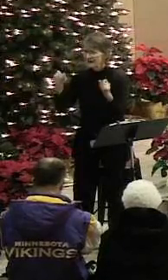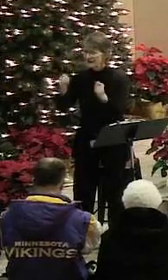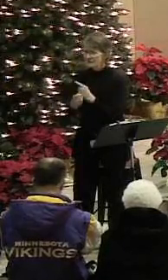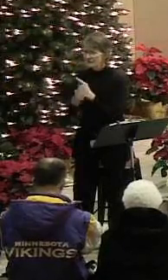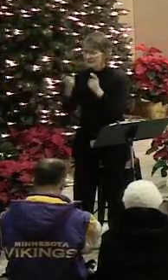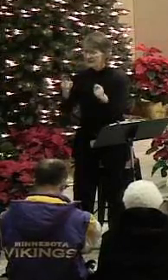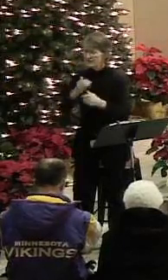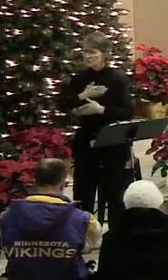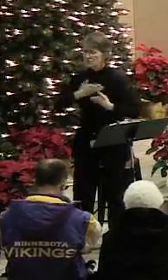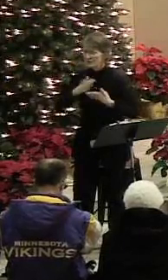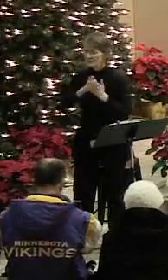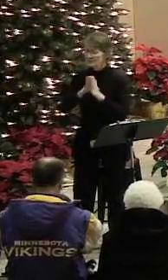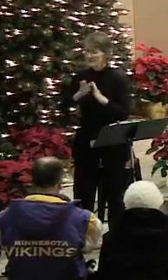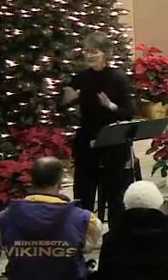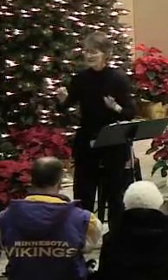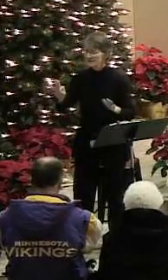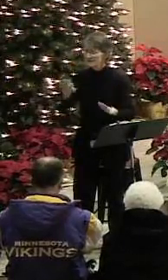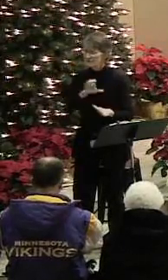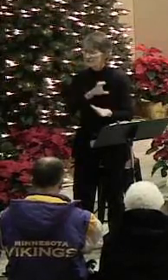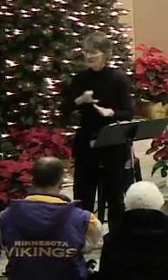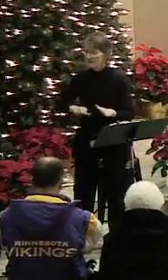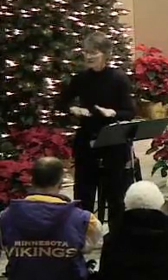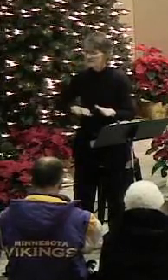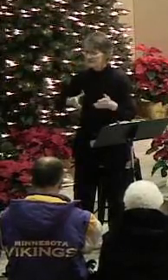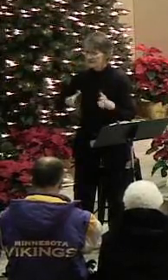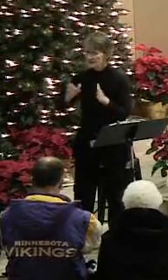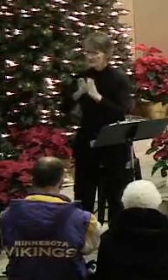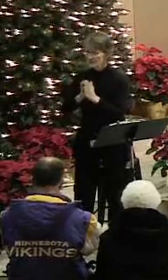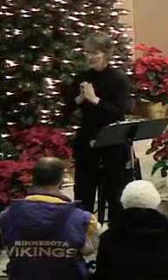Christ. Let us pray to the Lord.